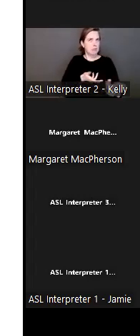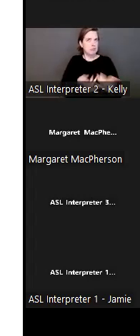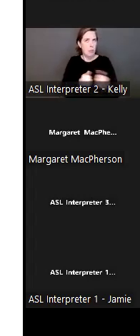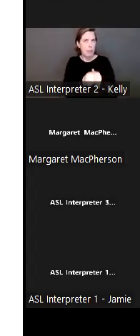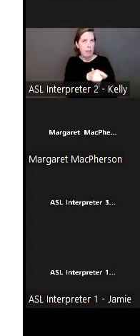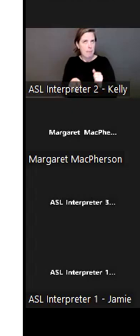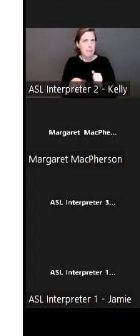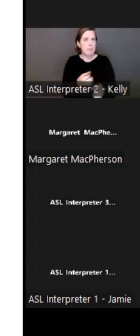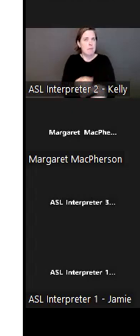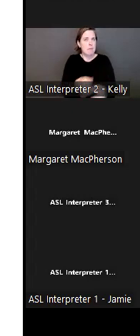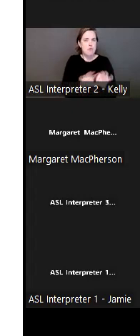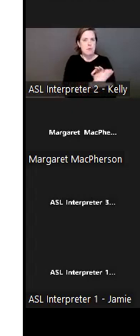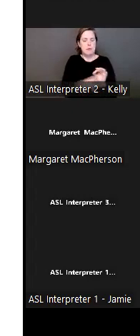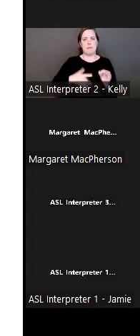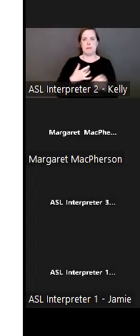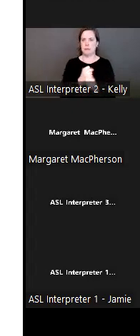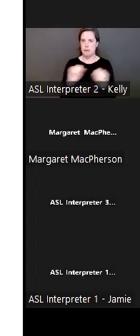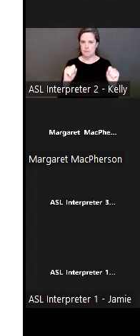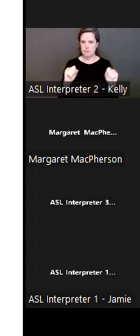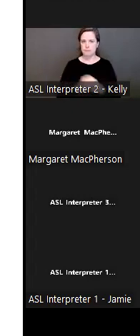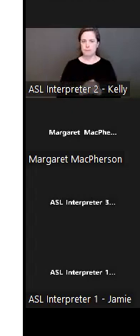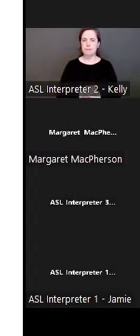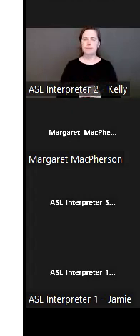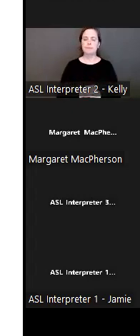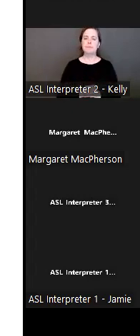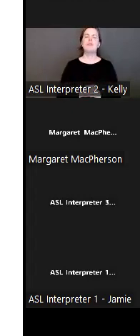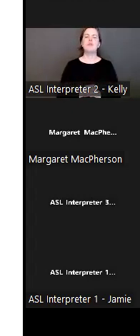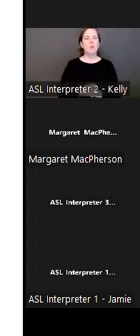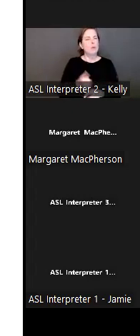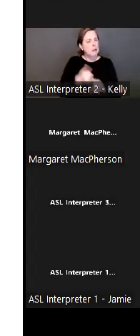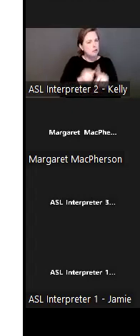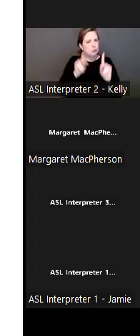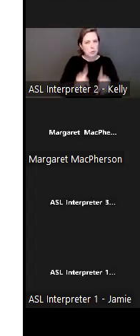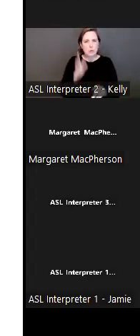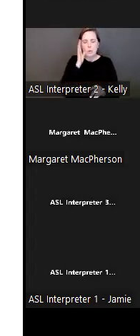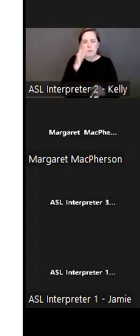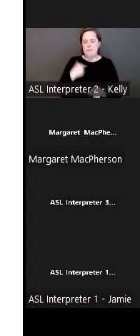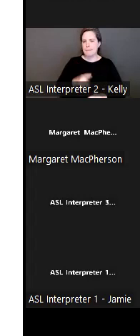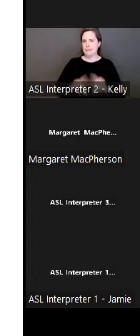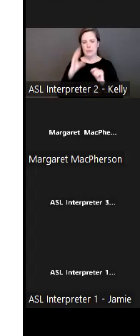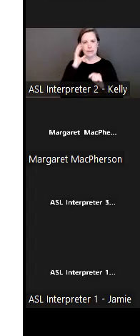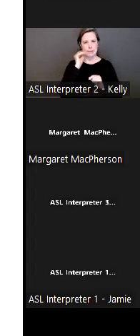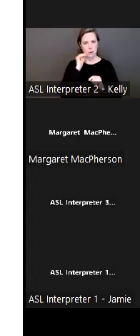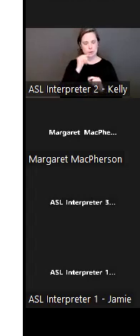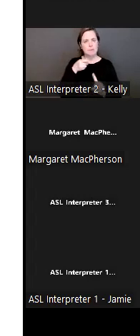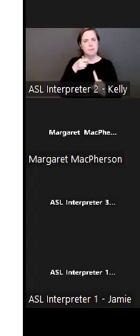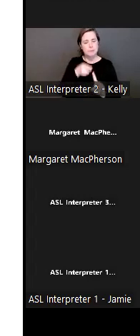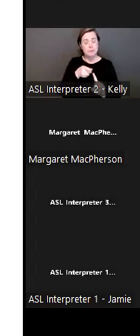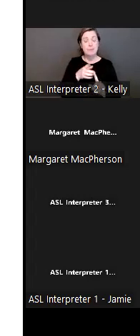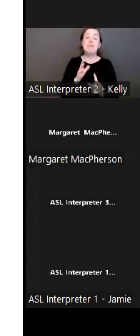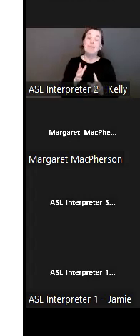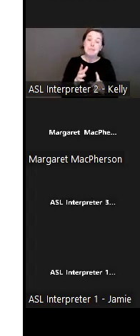emphasizing that what trauma looks like will differ between different people, between different groups, and is always culturally bound as well.